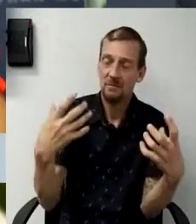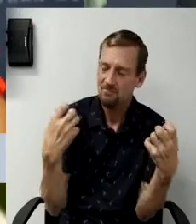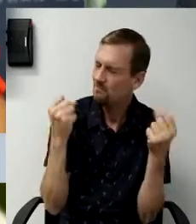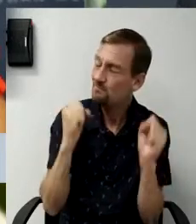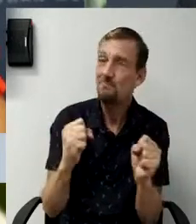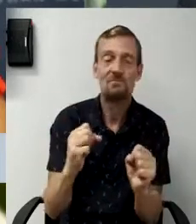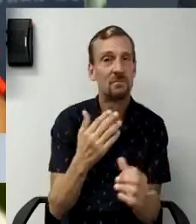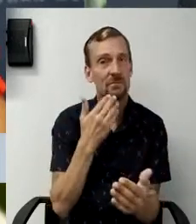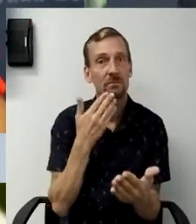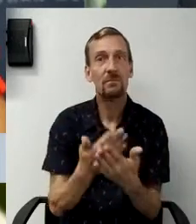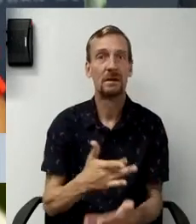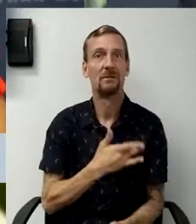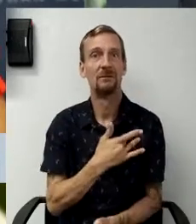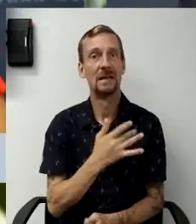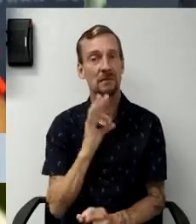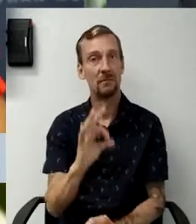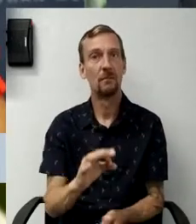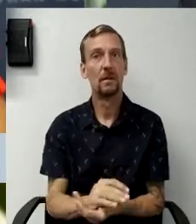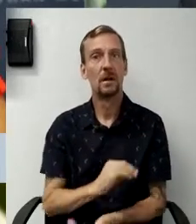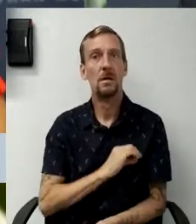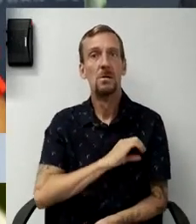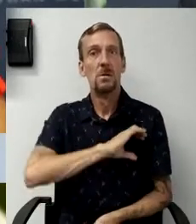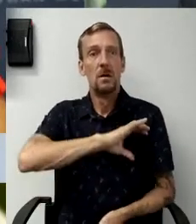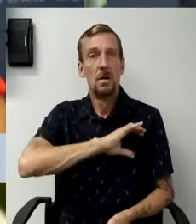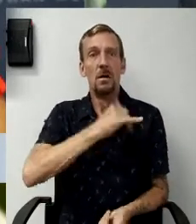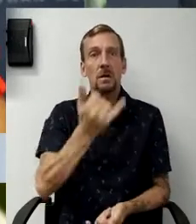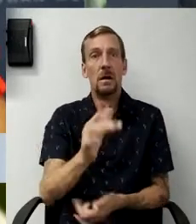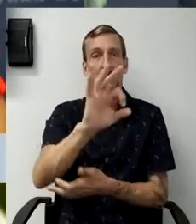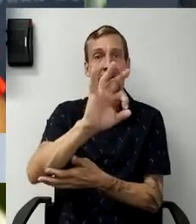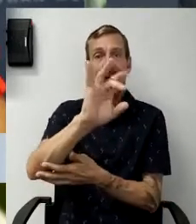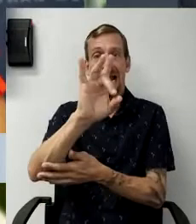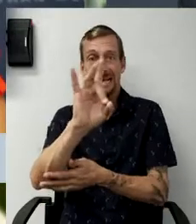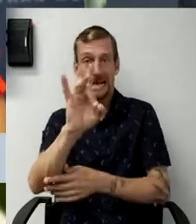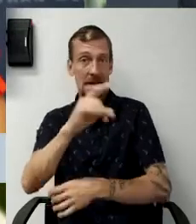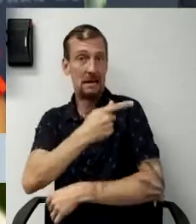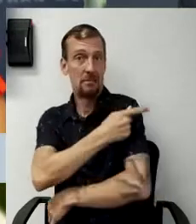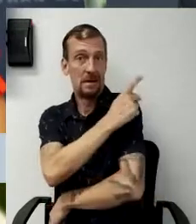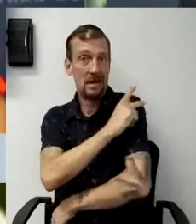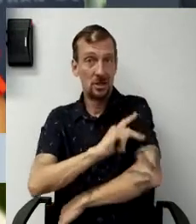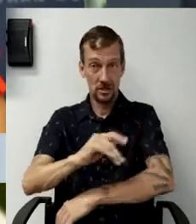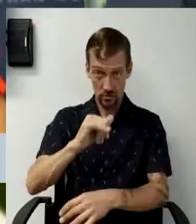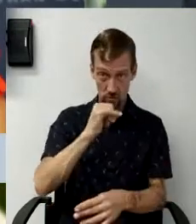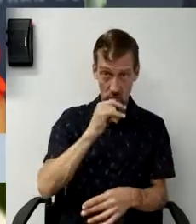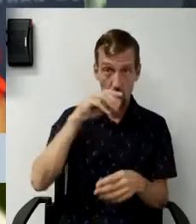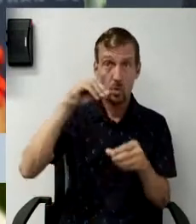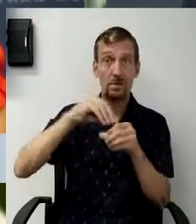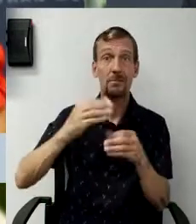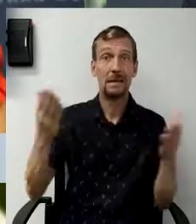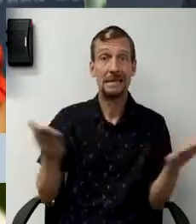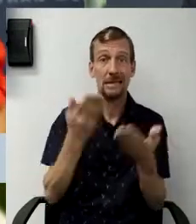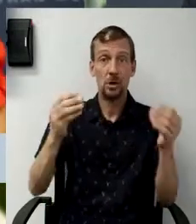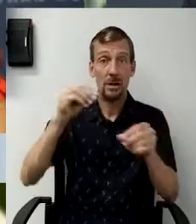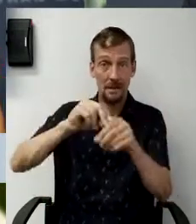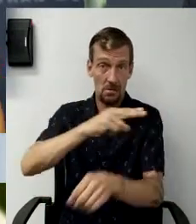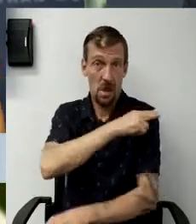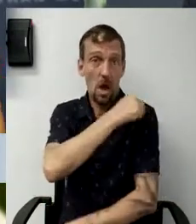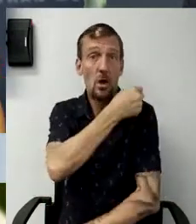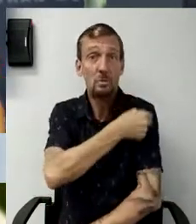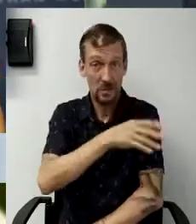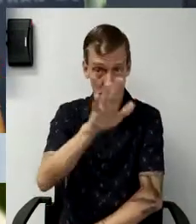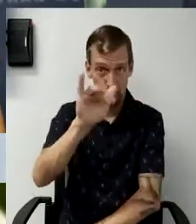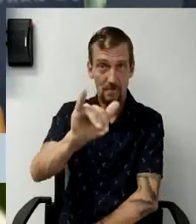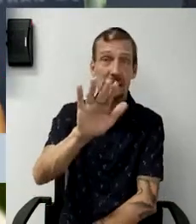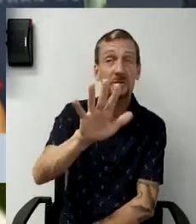have 98 patients county-wide that are hospitalized. Again, that's pretty much